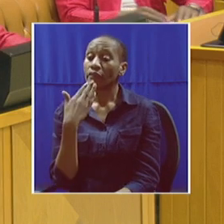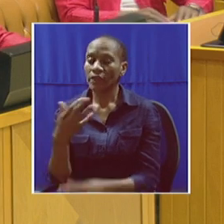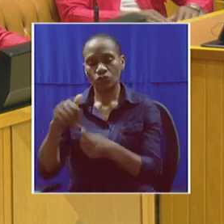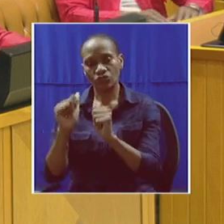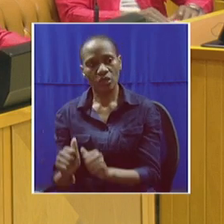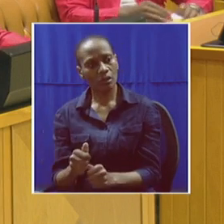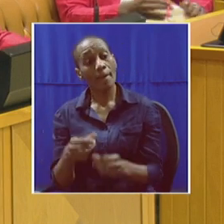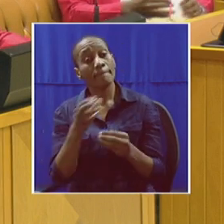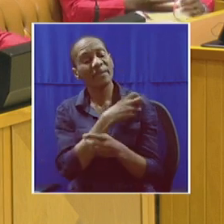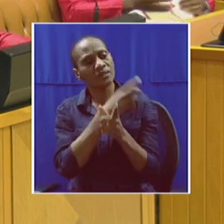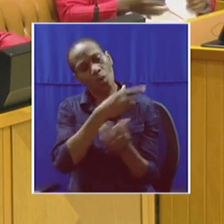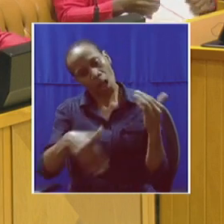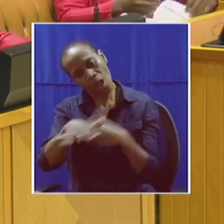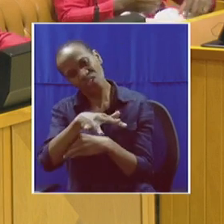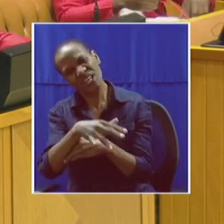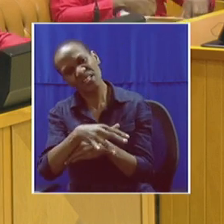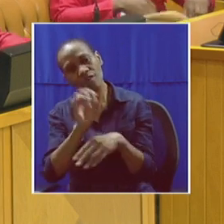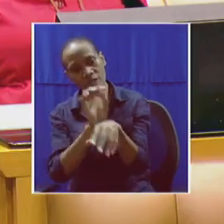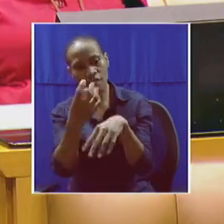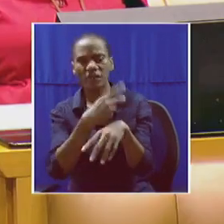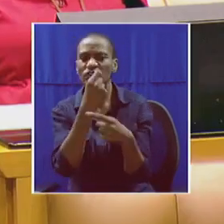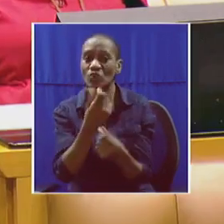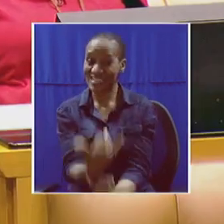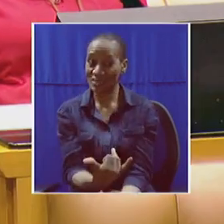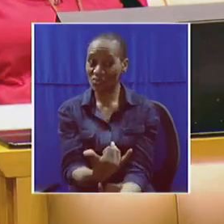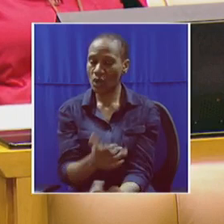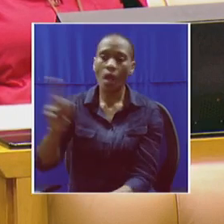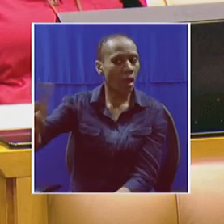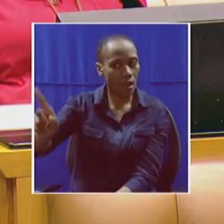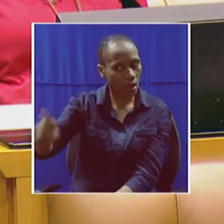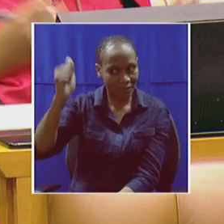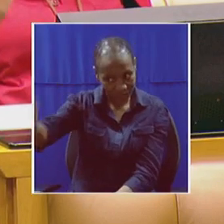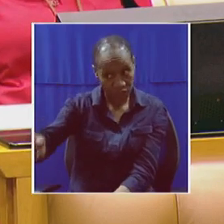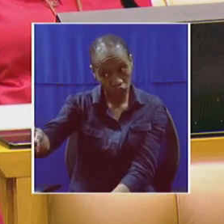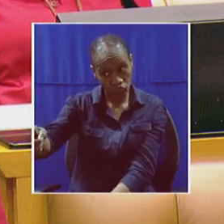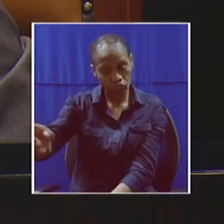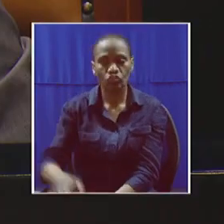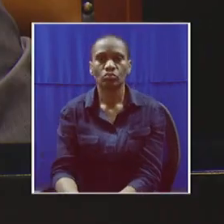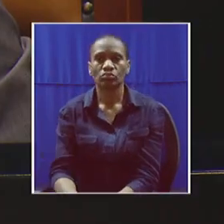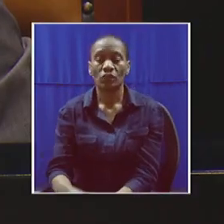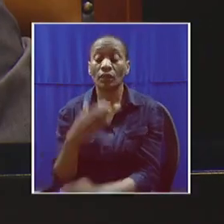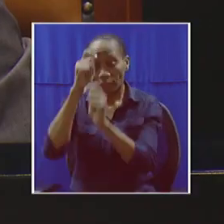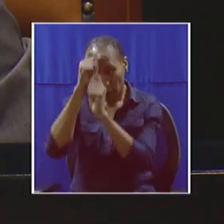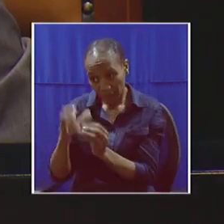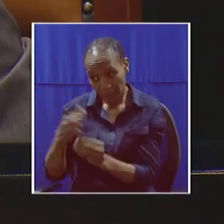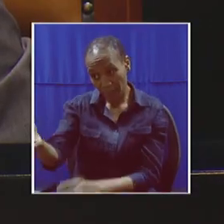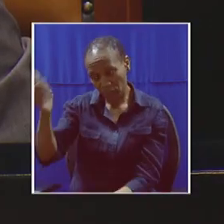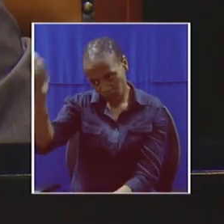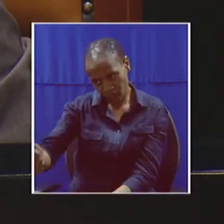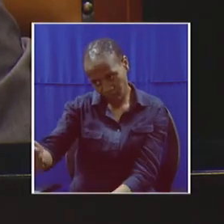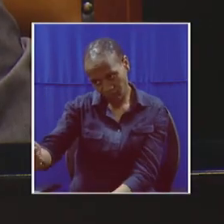consult no honorable member please take your seat please take your seat seat honorable member take your